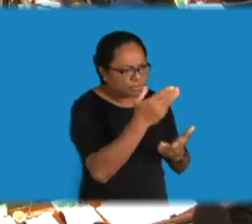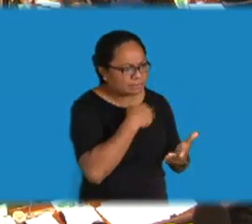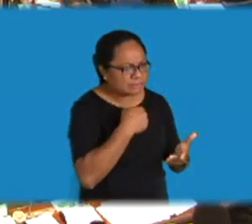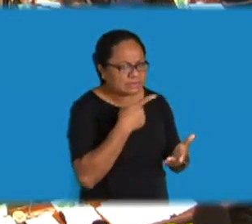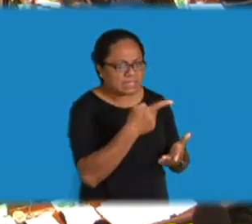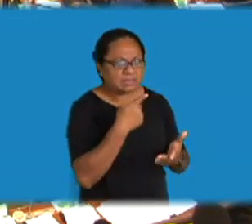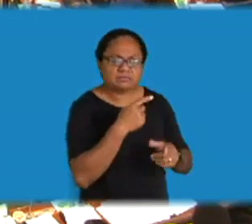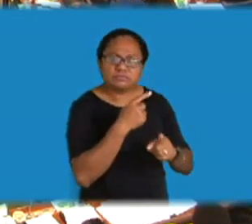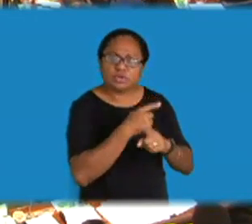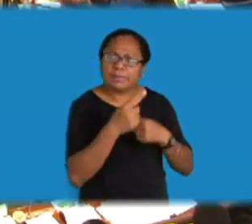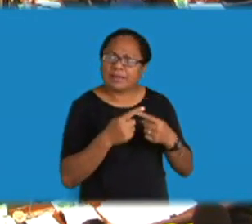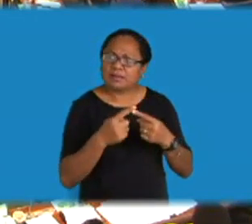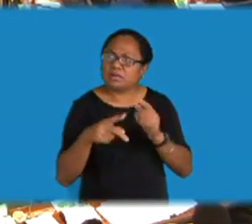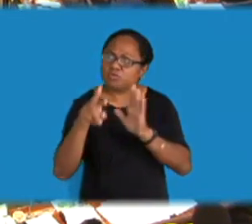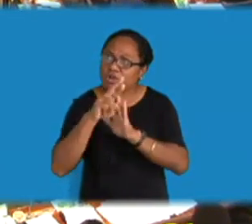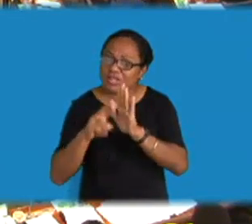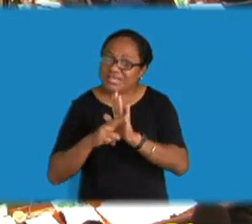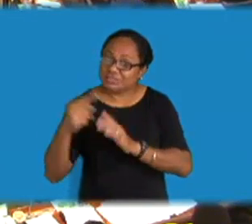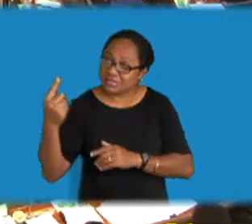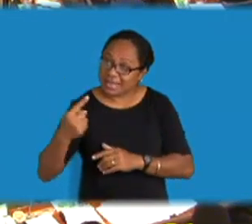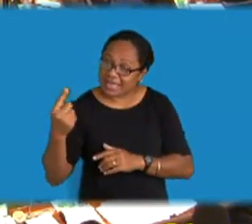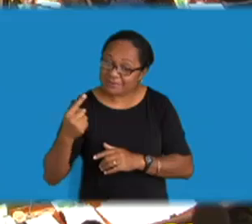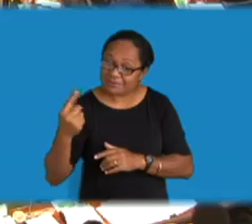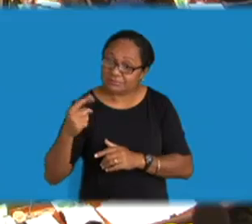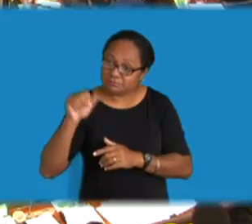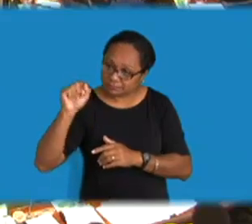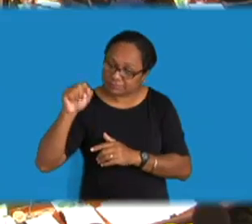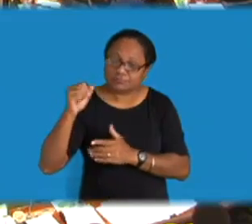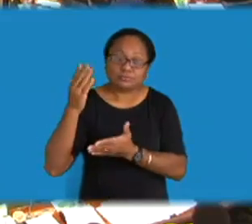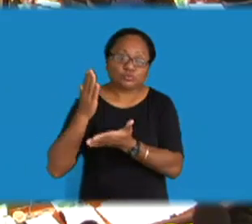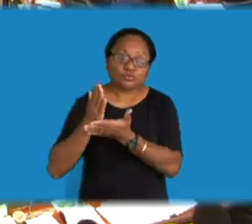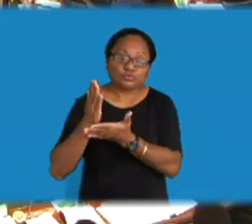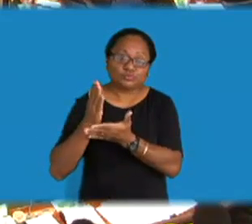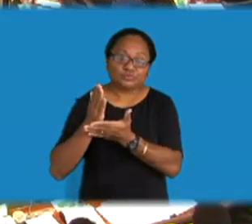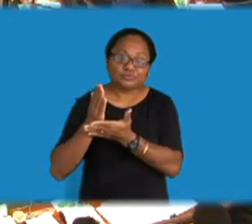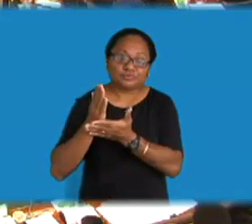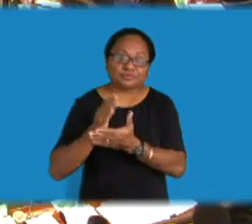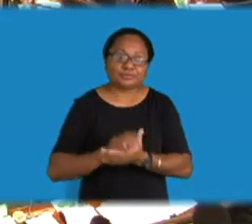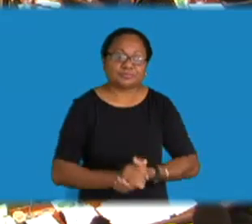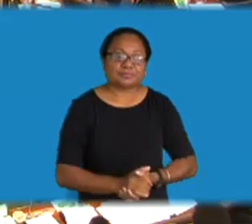Regulation 11. Yes, truly, that the